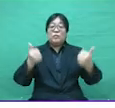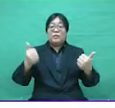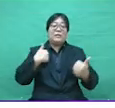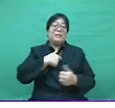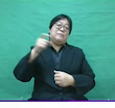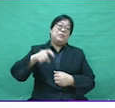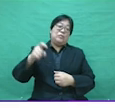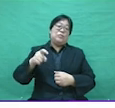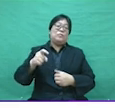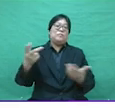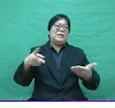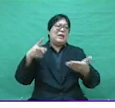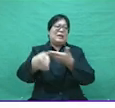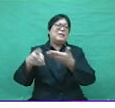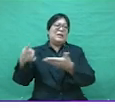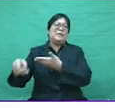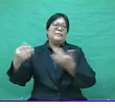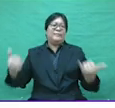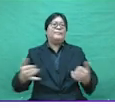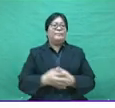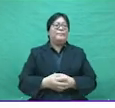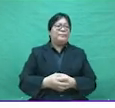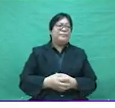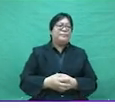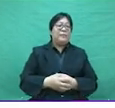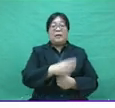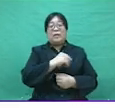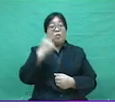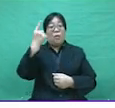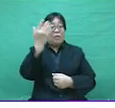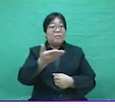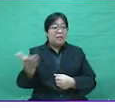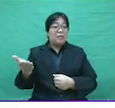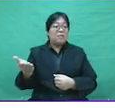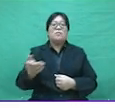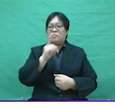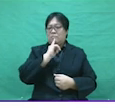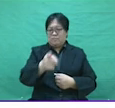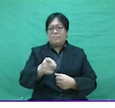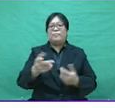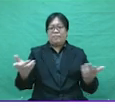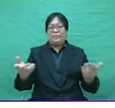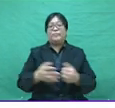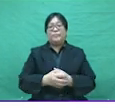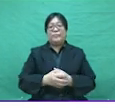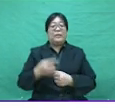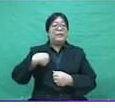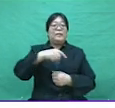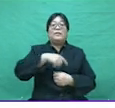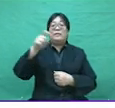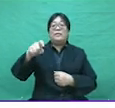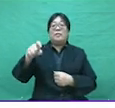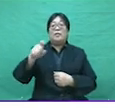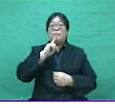which one we need to cut. And one thing should be sure for that.